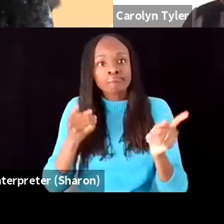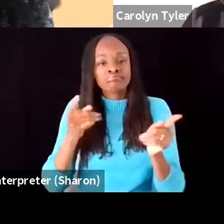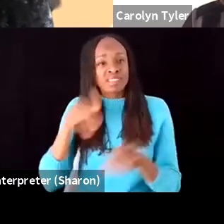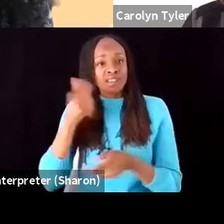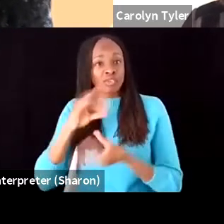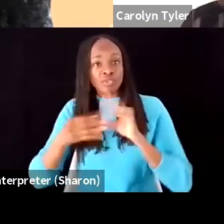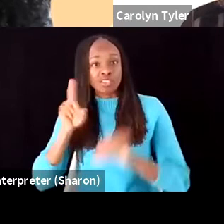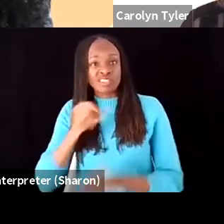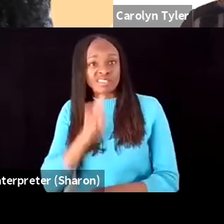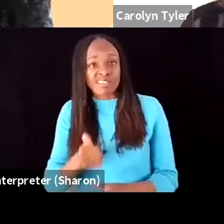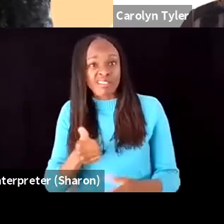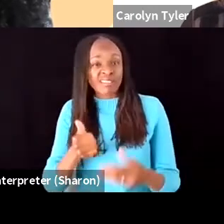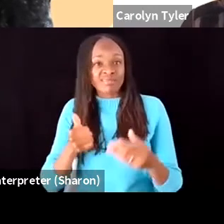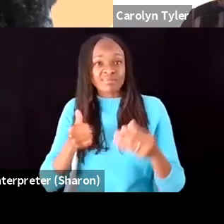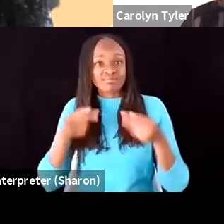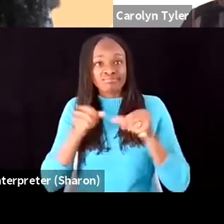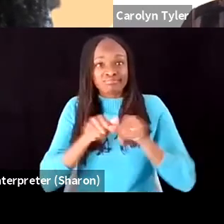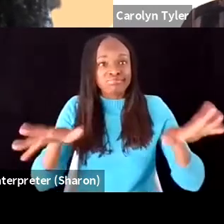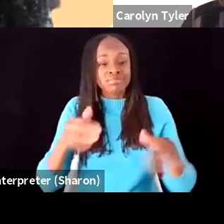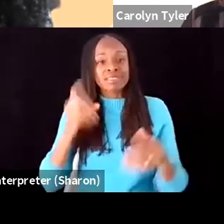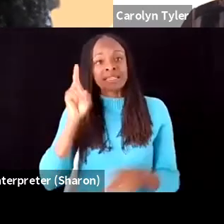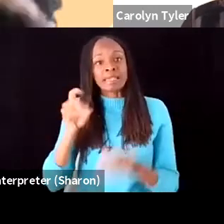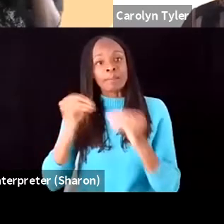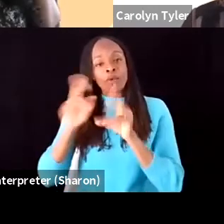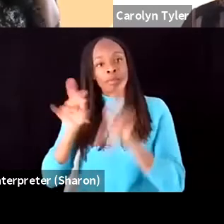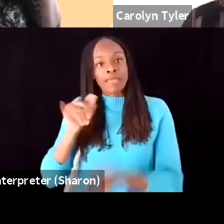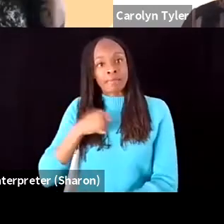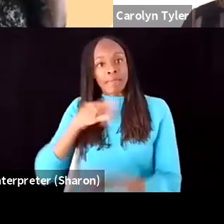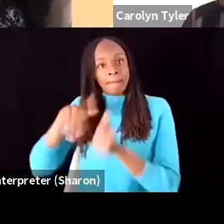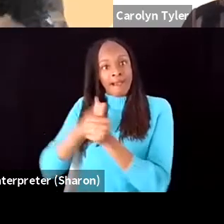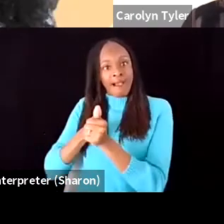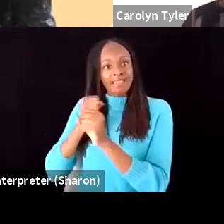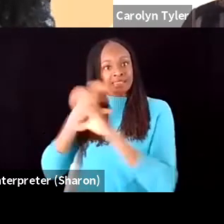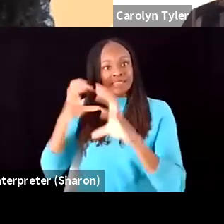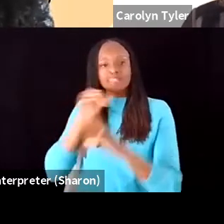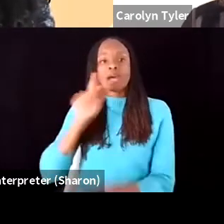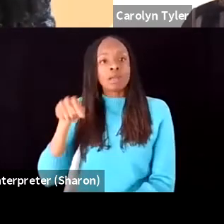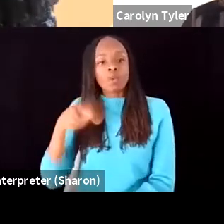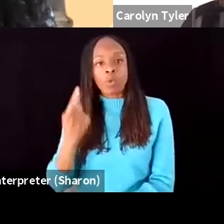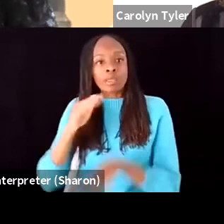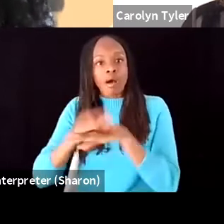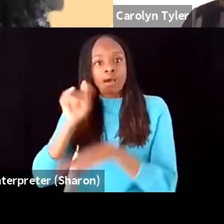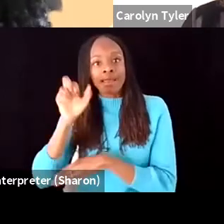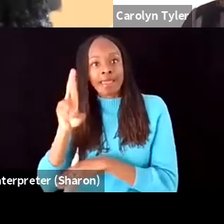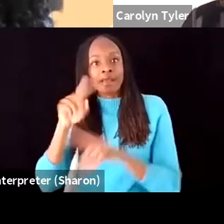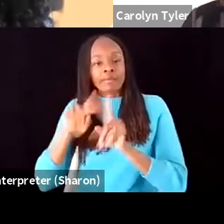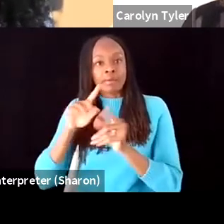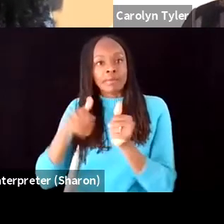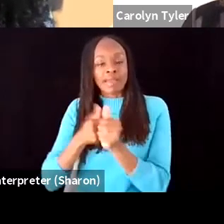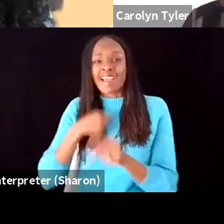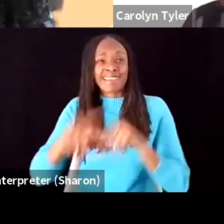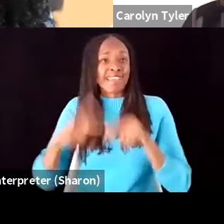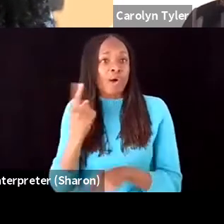more people like me behind the scenes, not just on air, but in those meetings. I can't always go to those meetings.